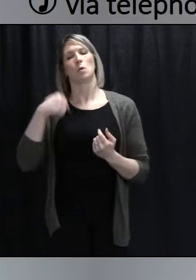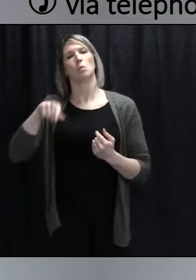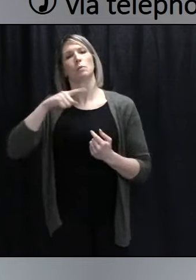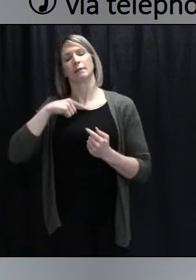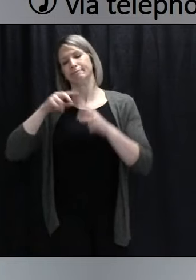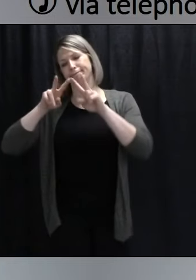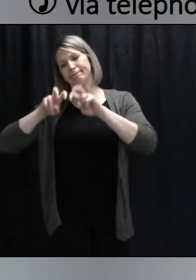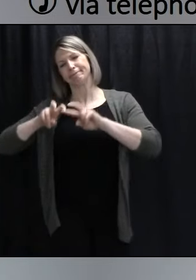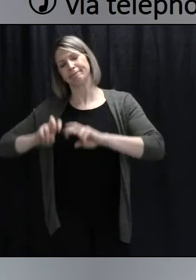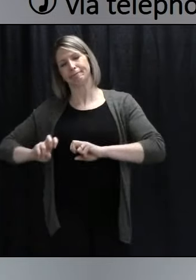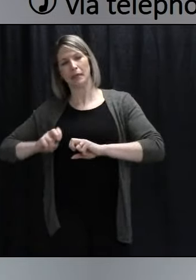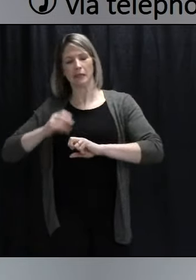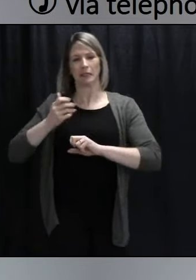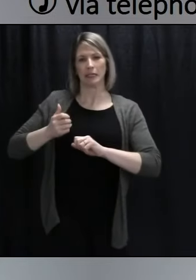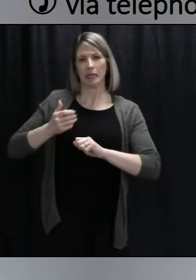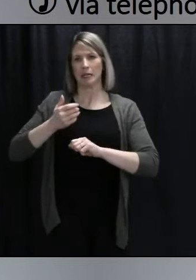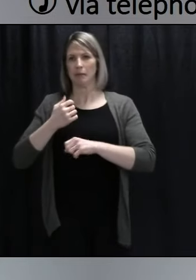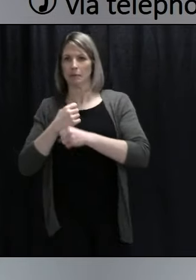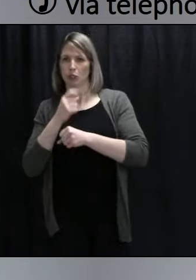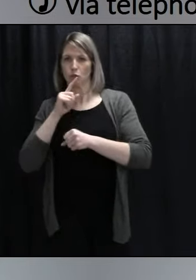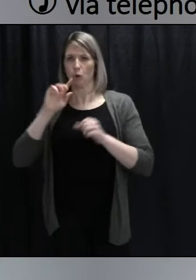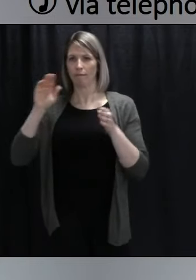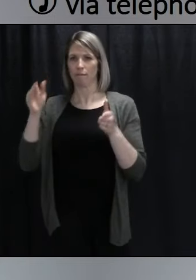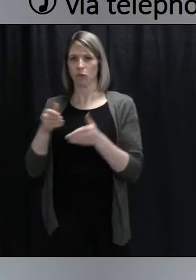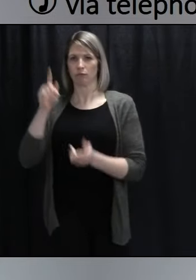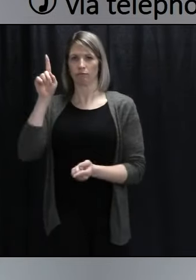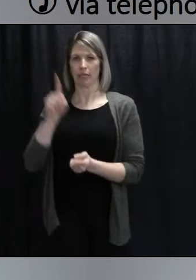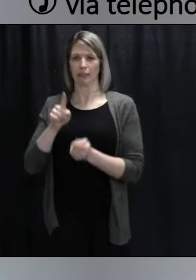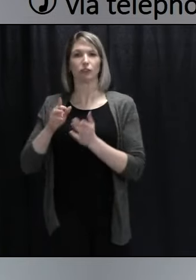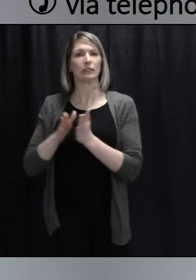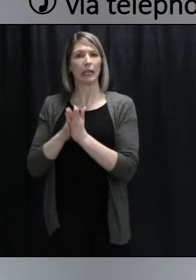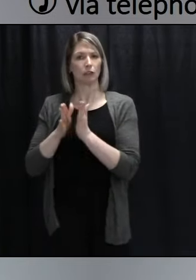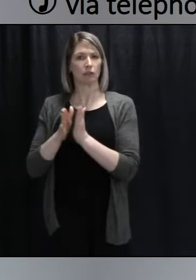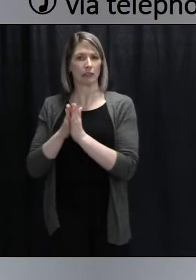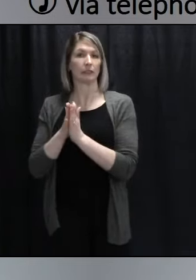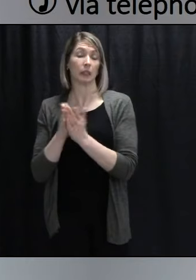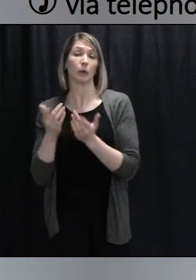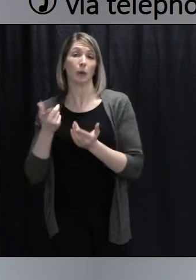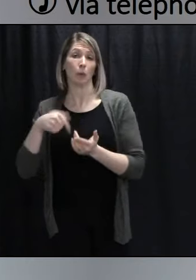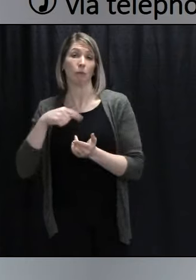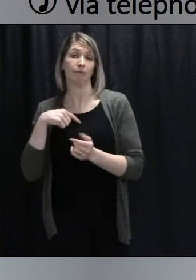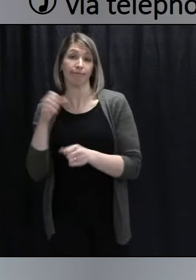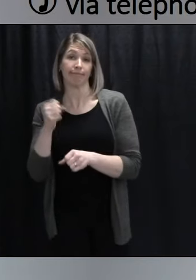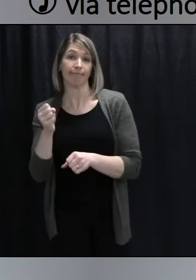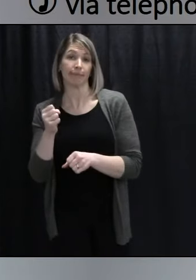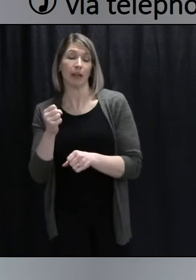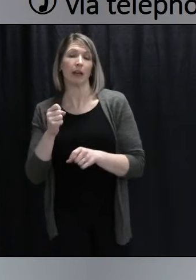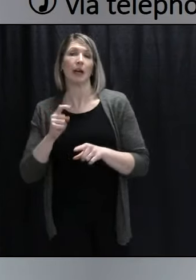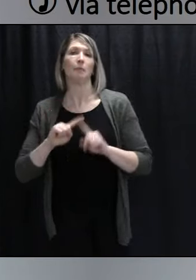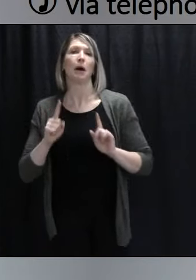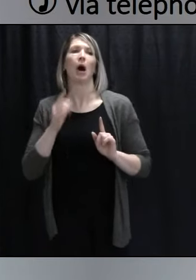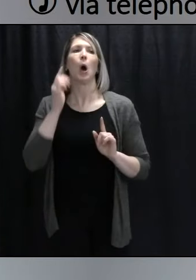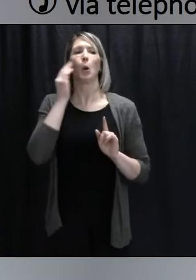reduction, and that has met with a lot of success based around hospital deliveries.